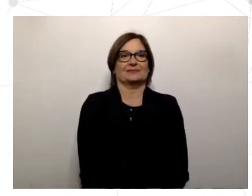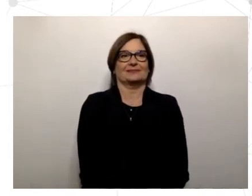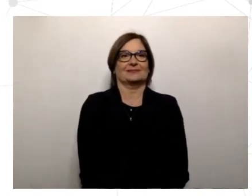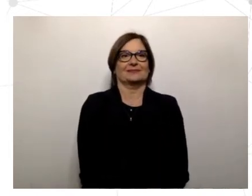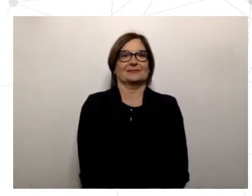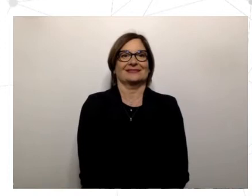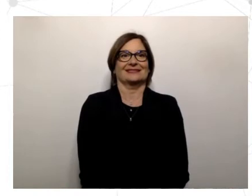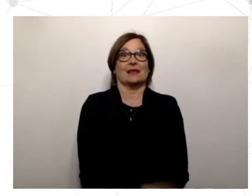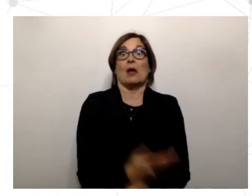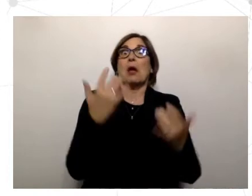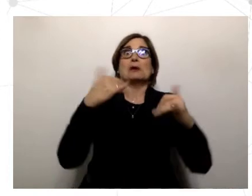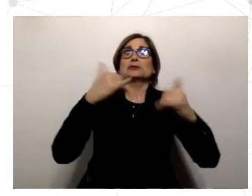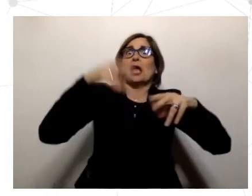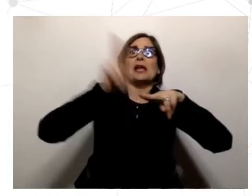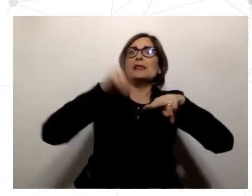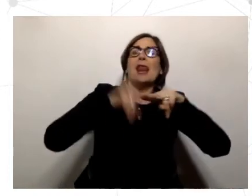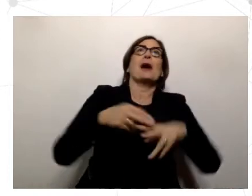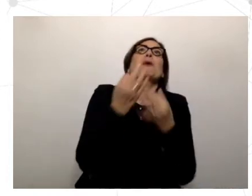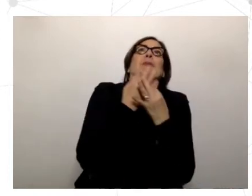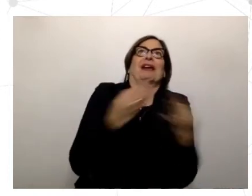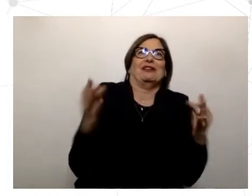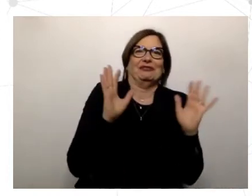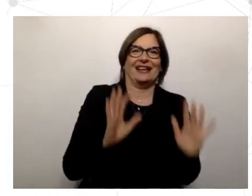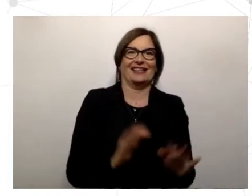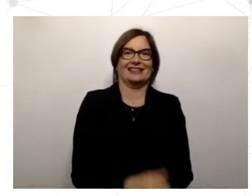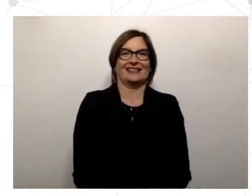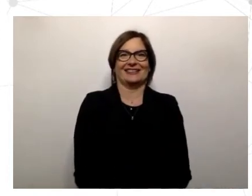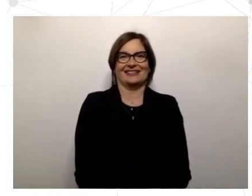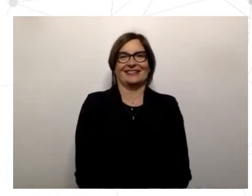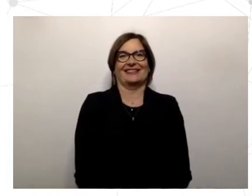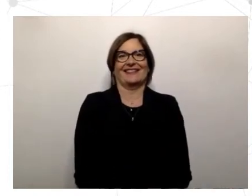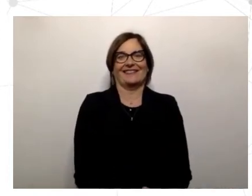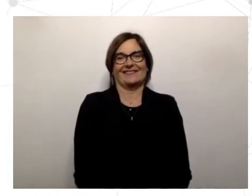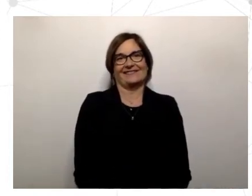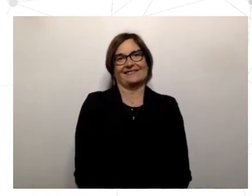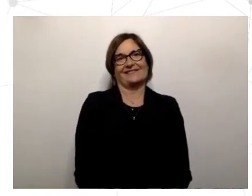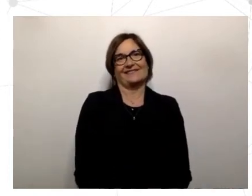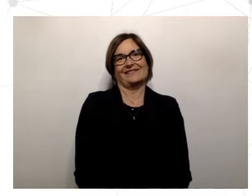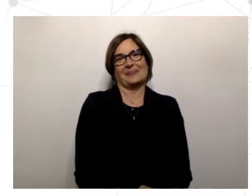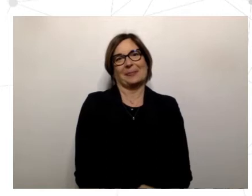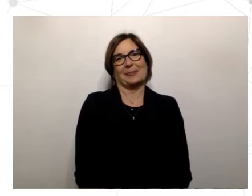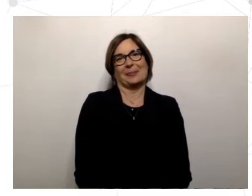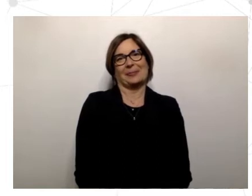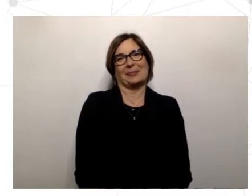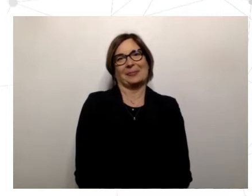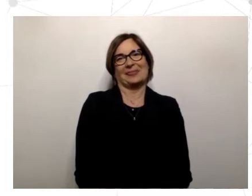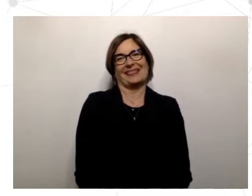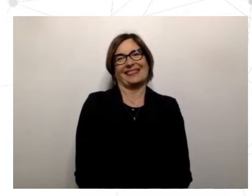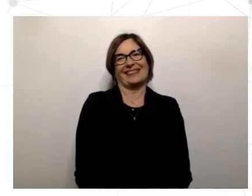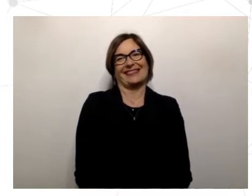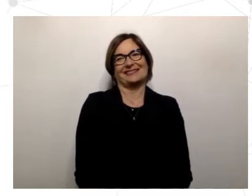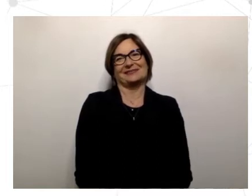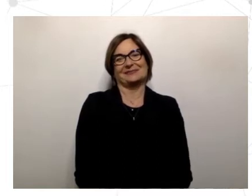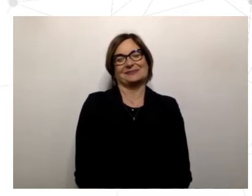Assolutamente, l'italiano era correttissimo. Fantastic. The Italian was correct.